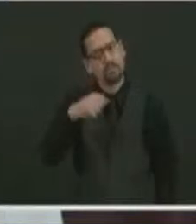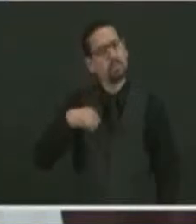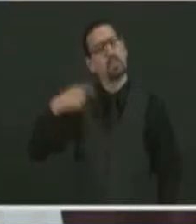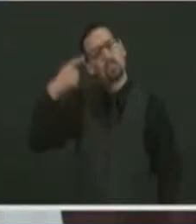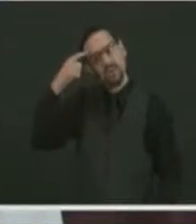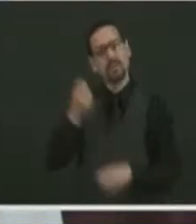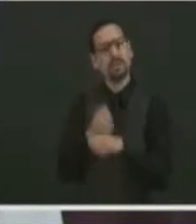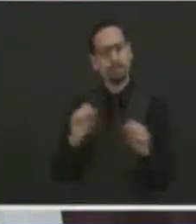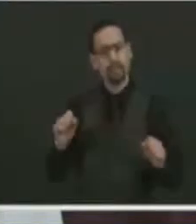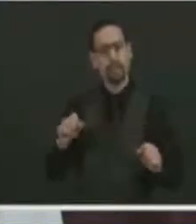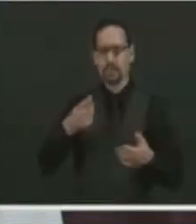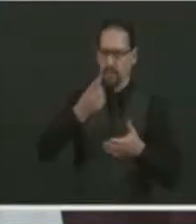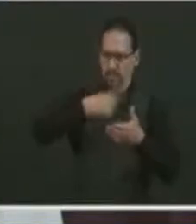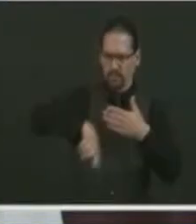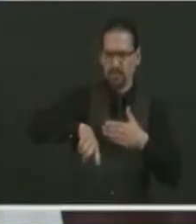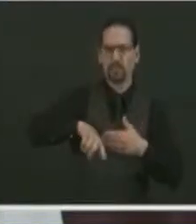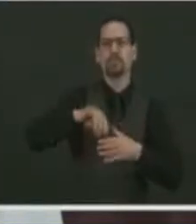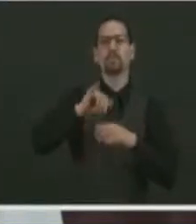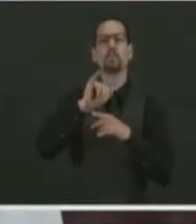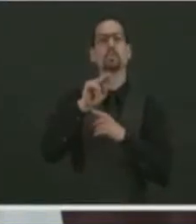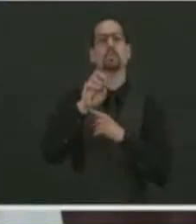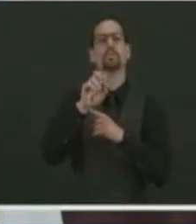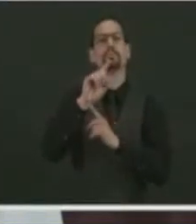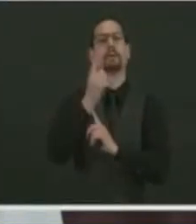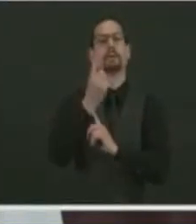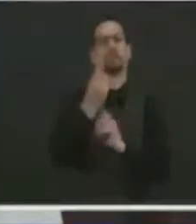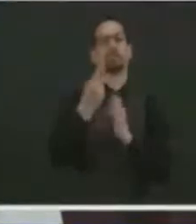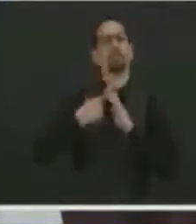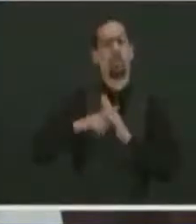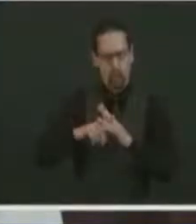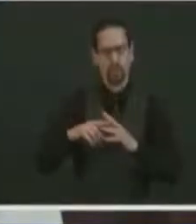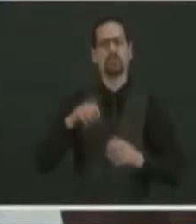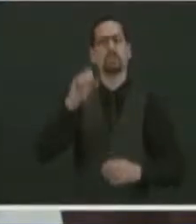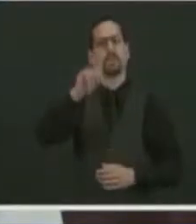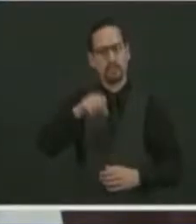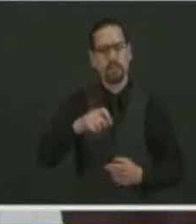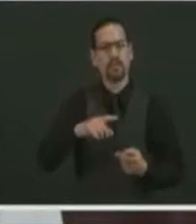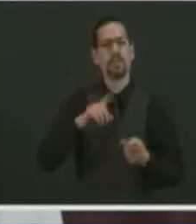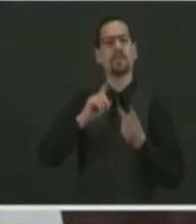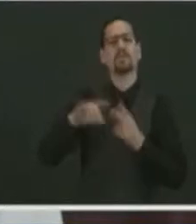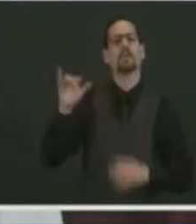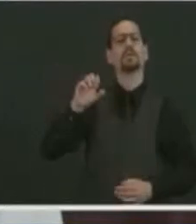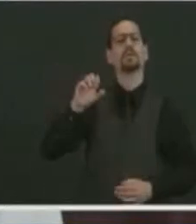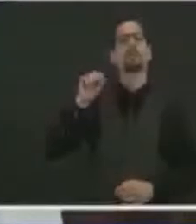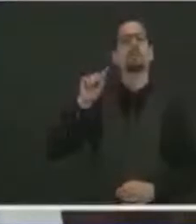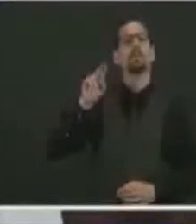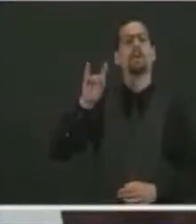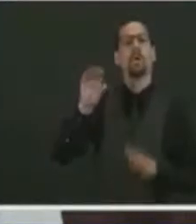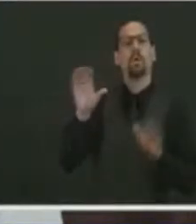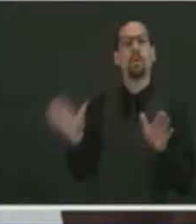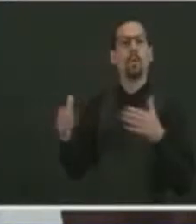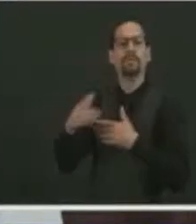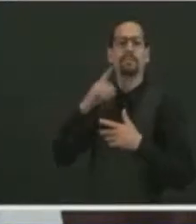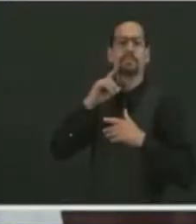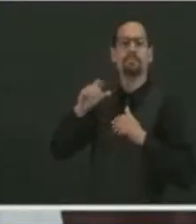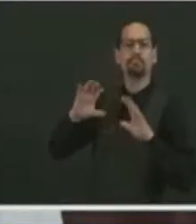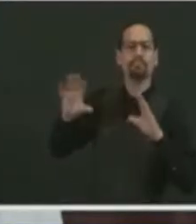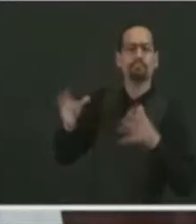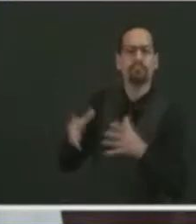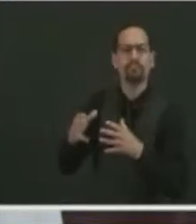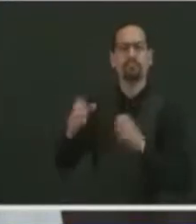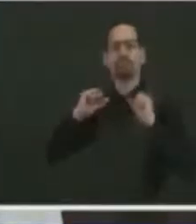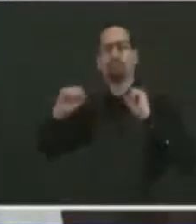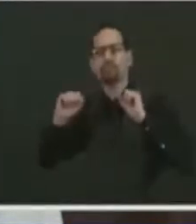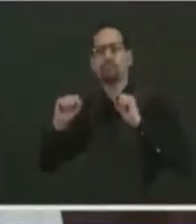yoga studios open, we hope other fitness facilities open under these new rules. Those new rules